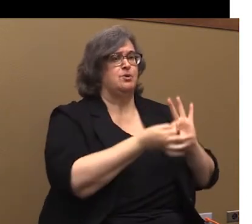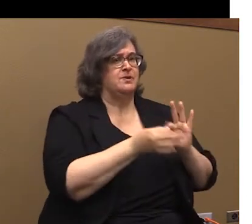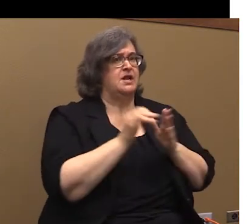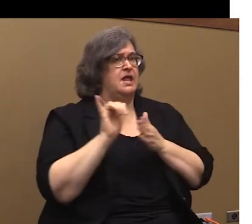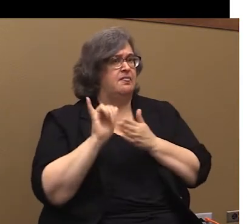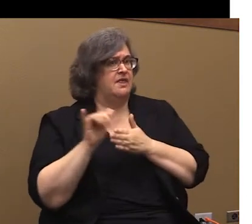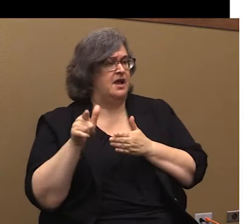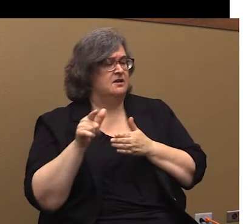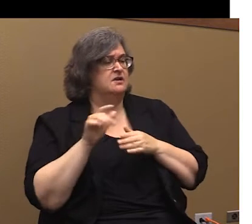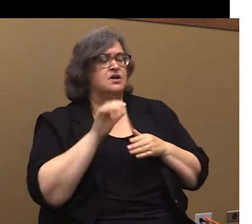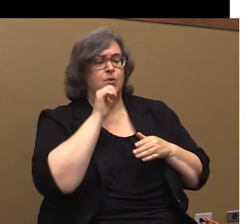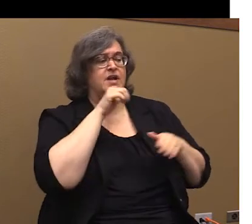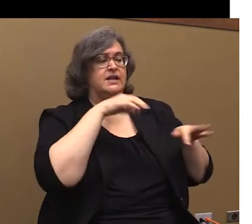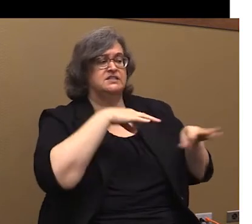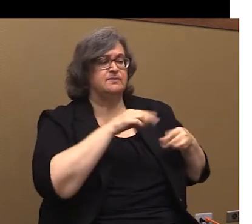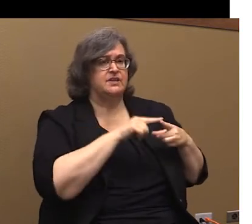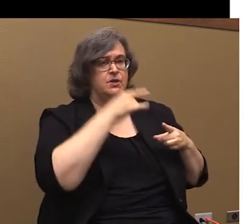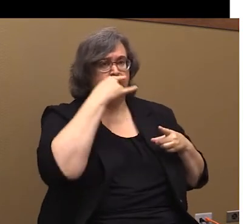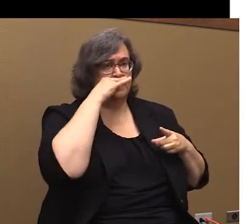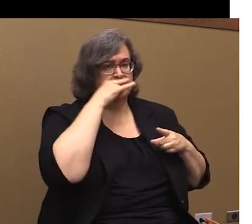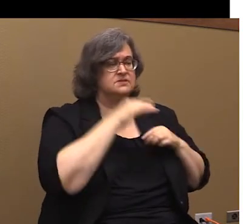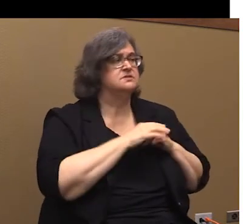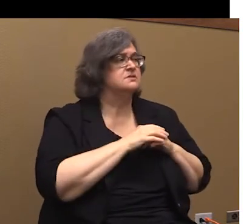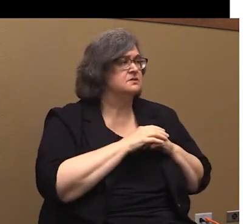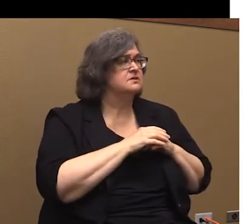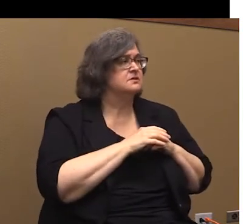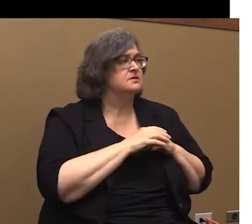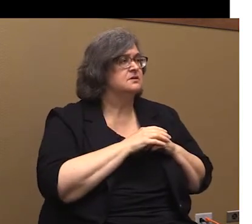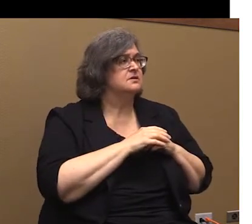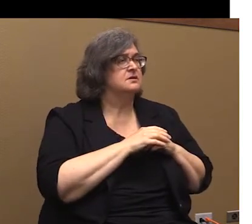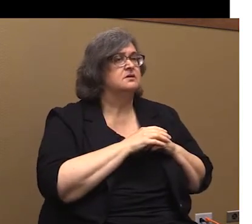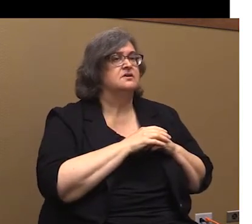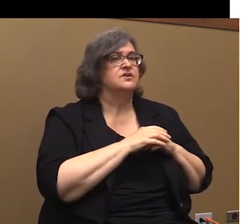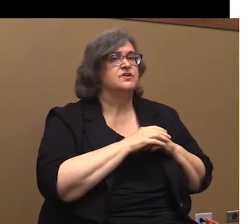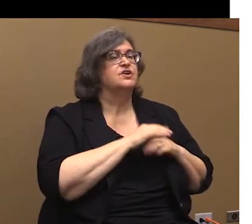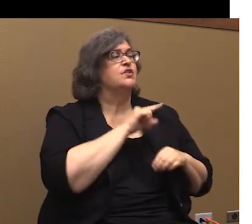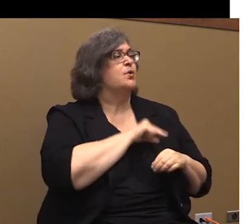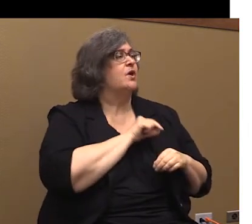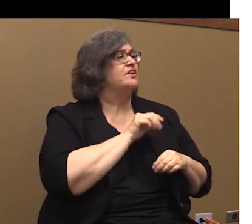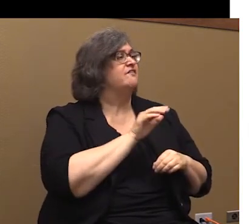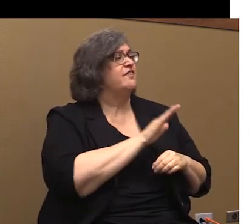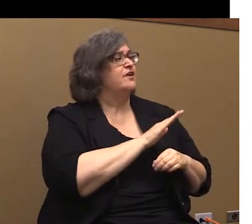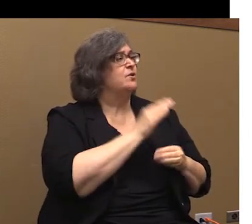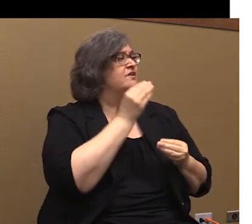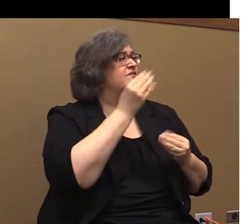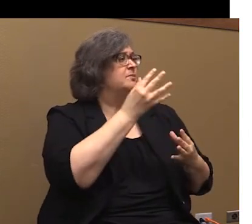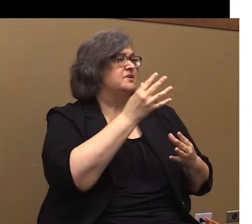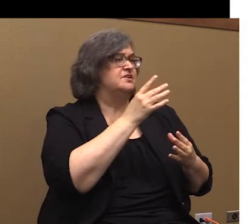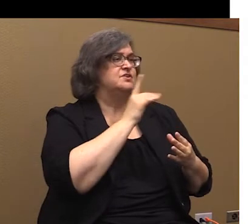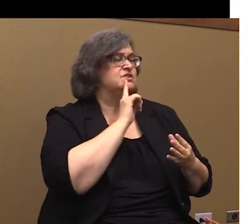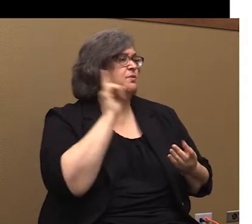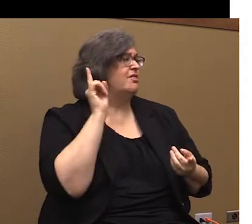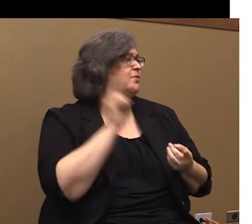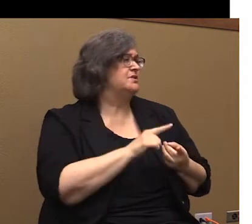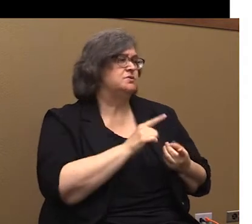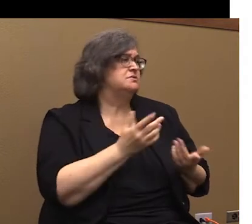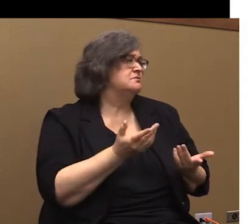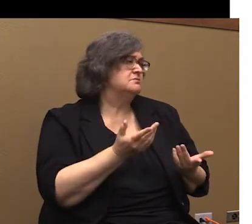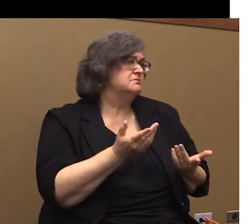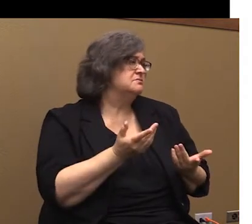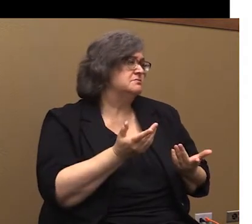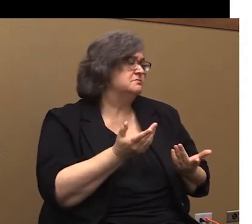states. If we're not interpreting that or saying that to kids, then the quality of